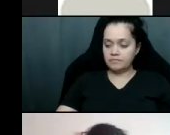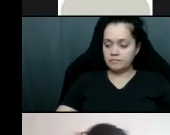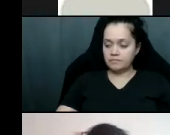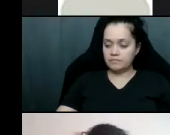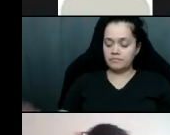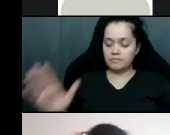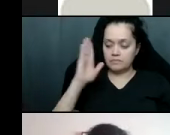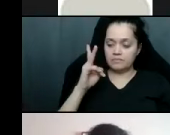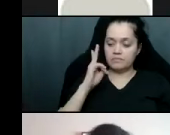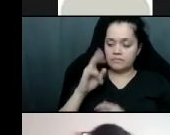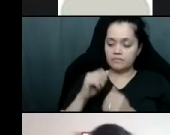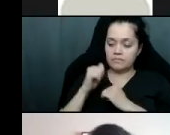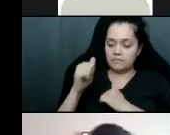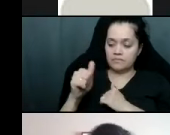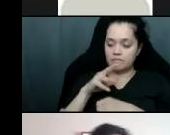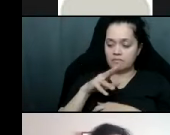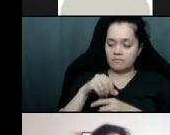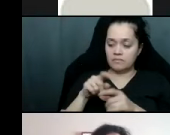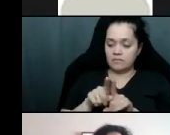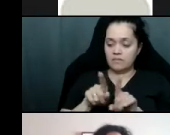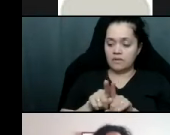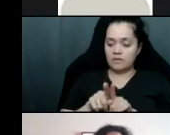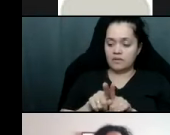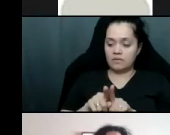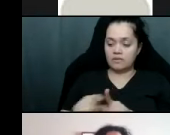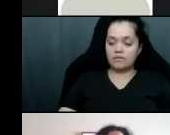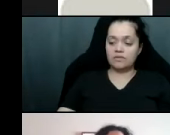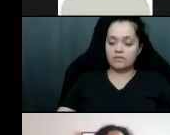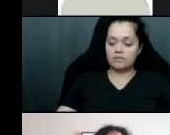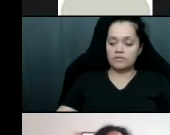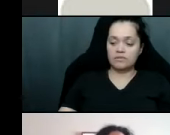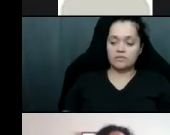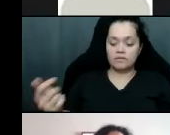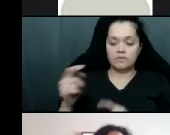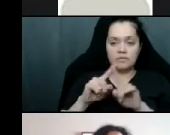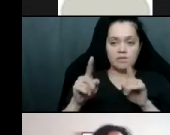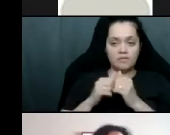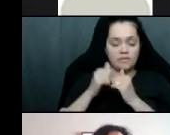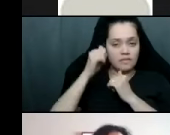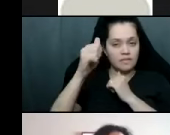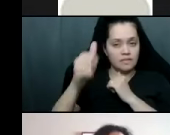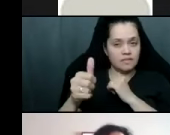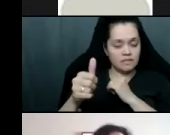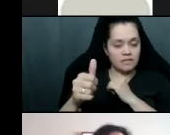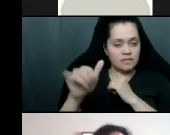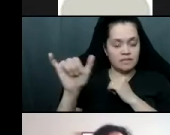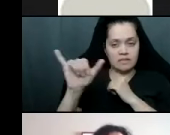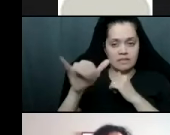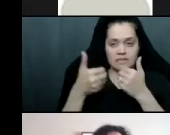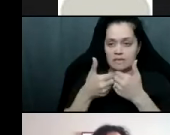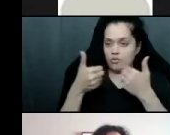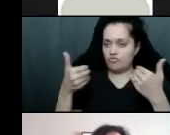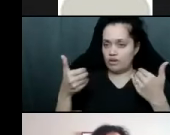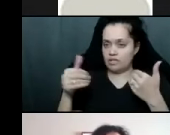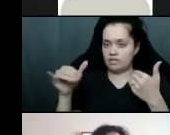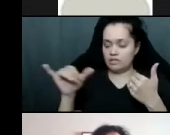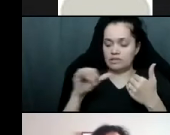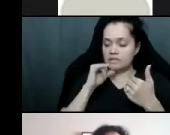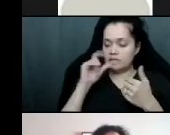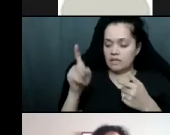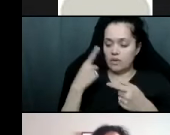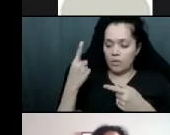is involved, but also in a little different aspect, distance as separation, not necessarily